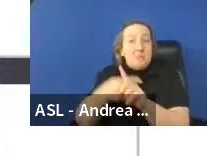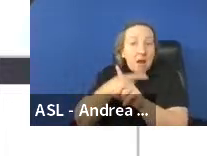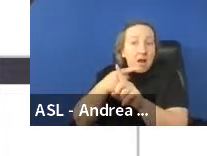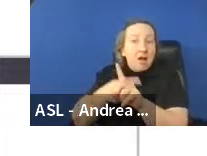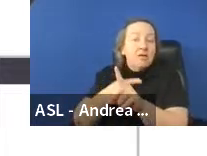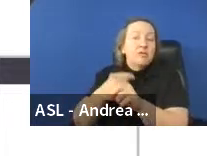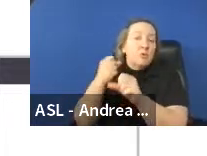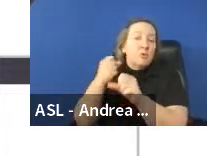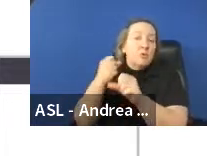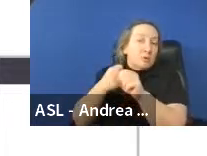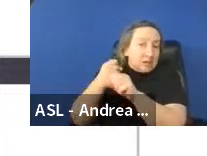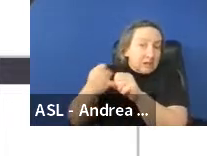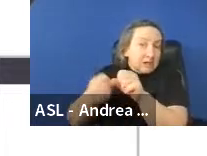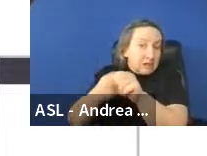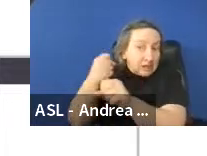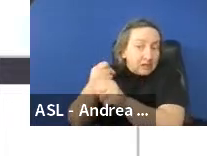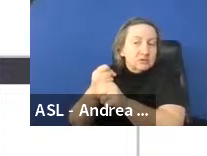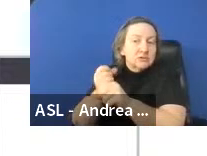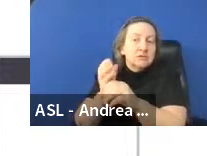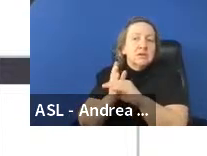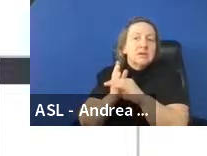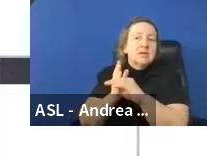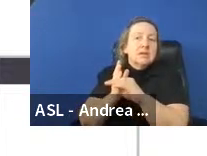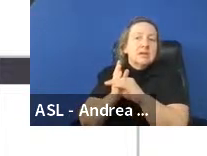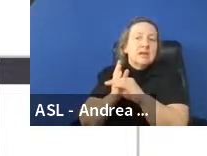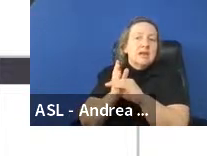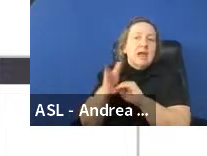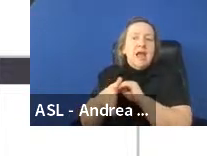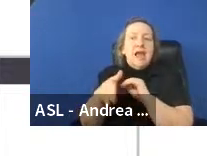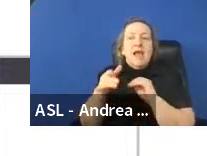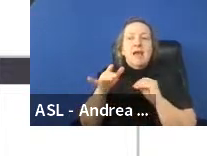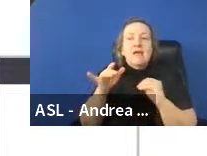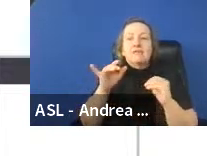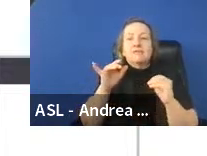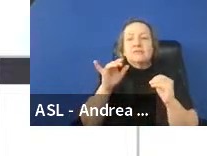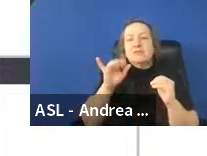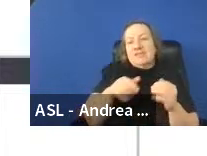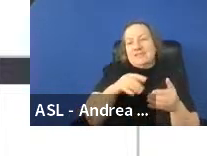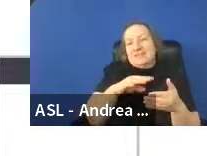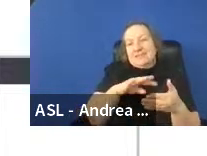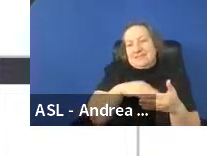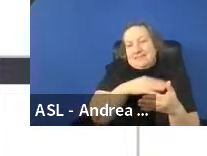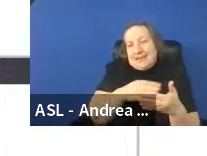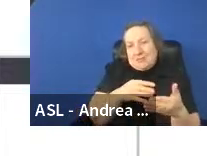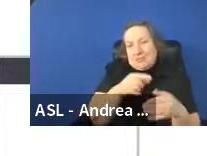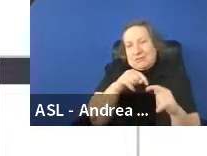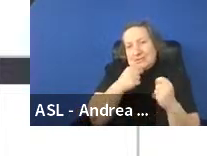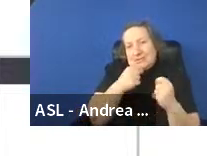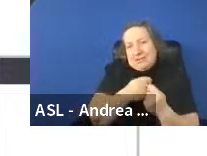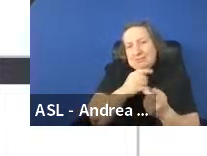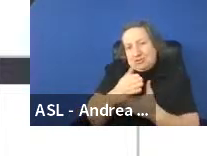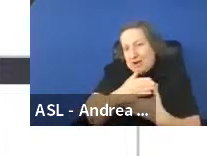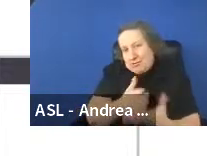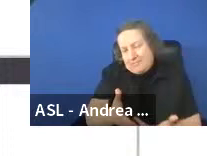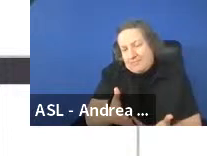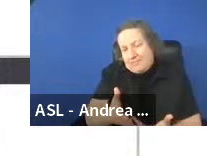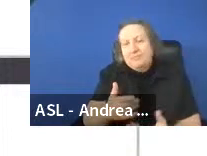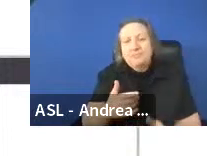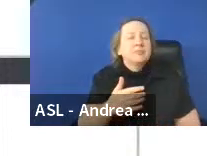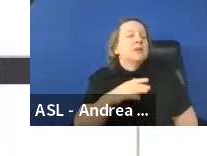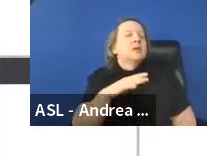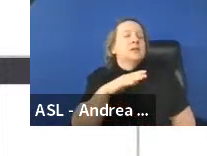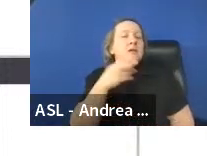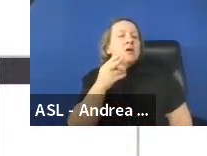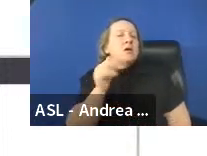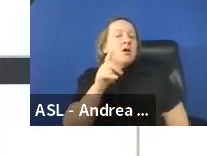after the right end of this schedule the team is sharing with us. I really appreciate that. I see